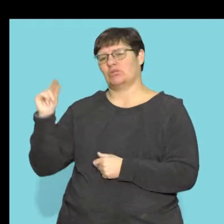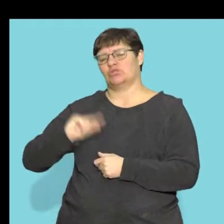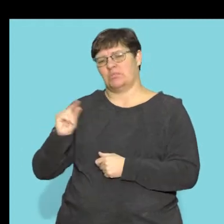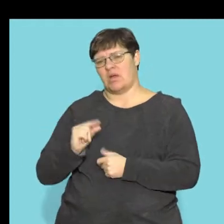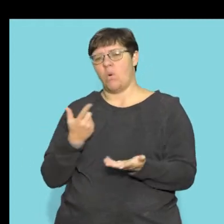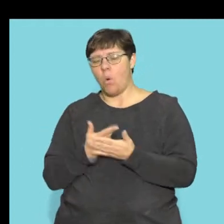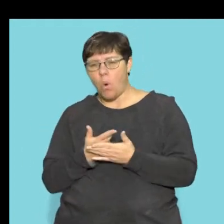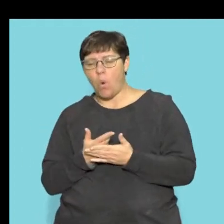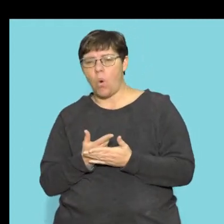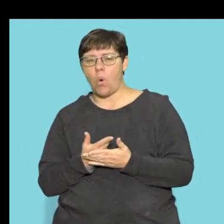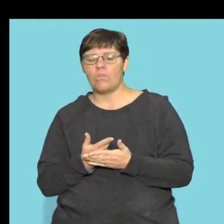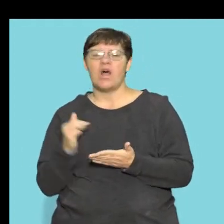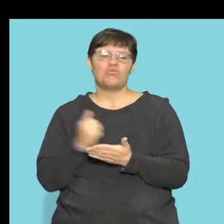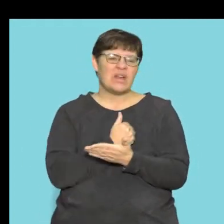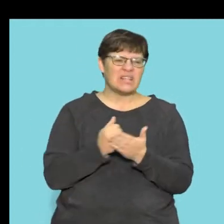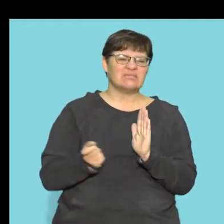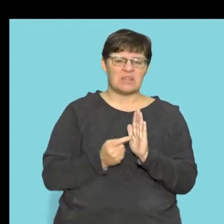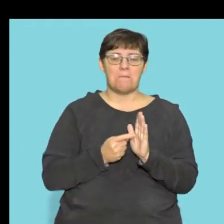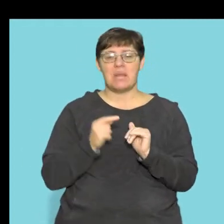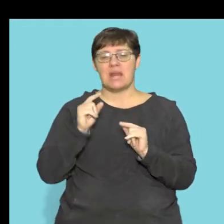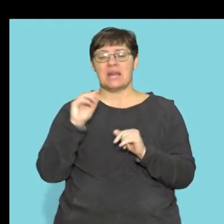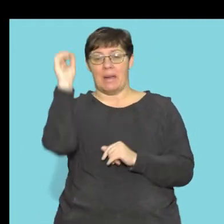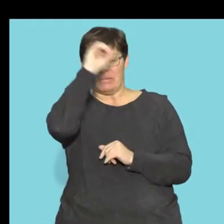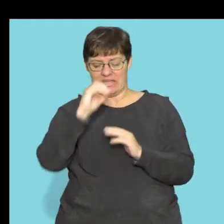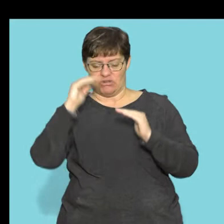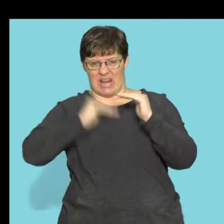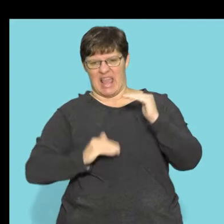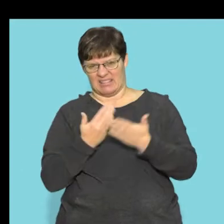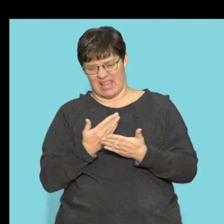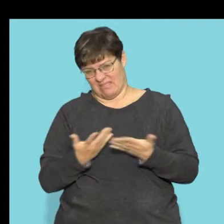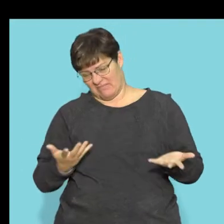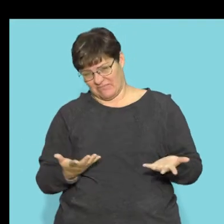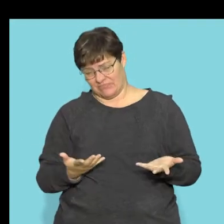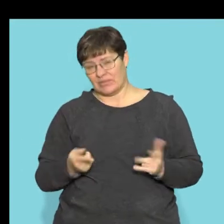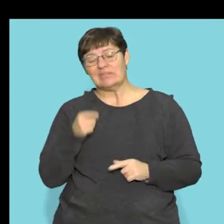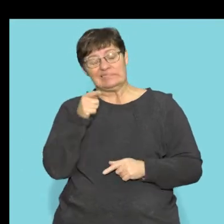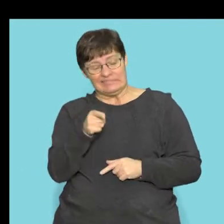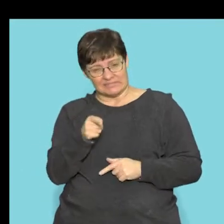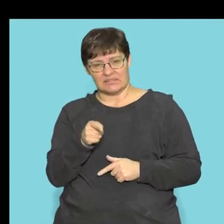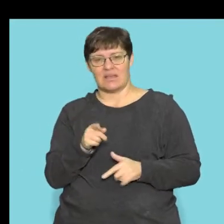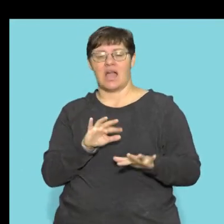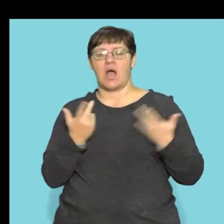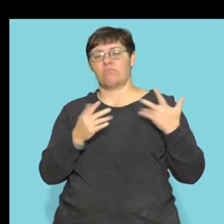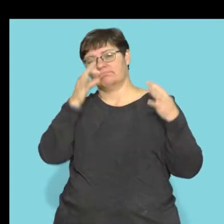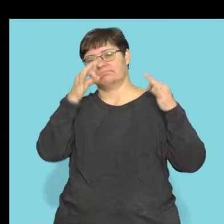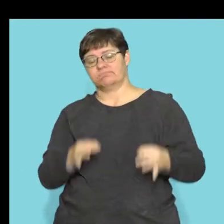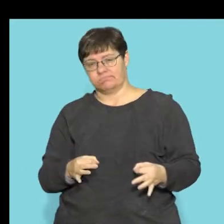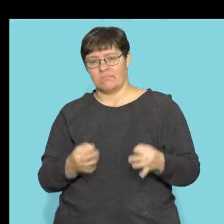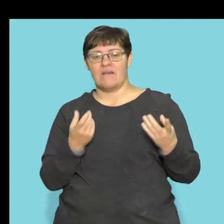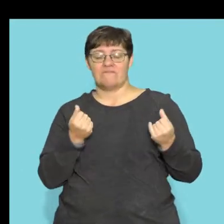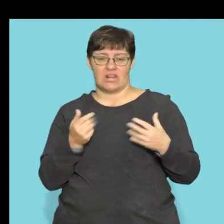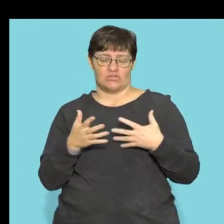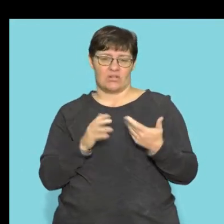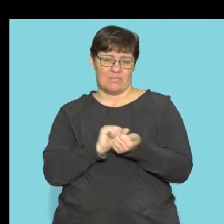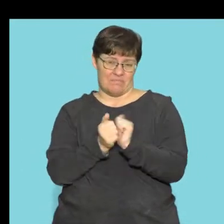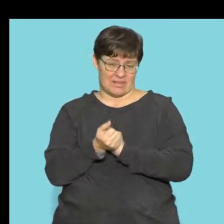loan or work on your credit score, or all of those things that you can think about there. So that's how you will then think about the